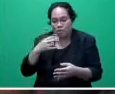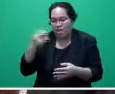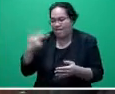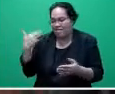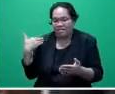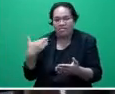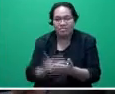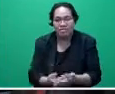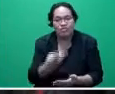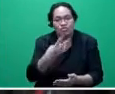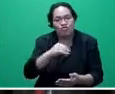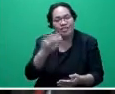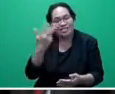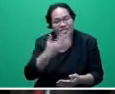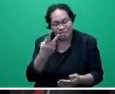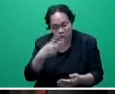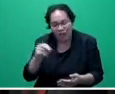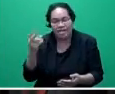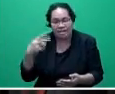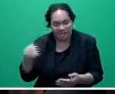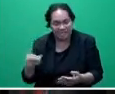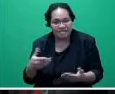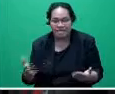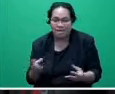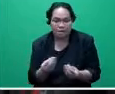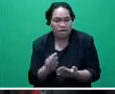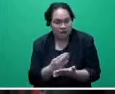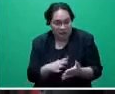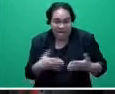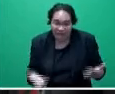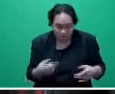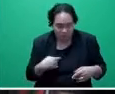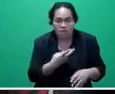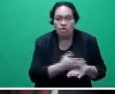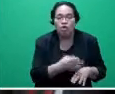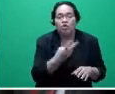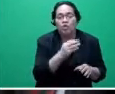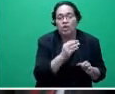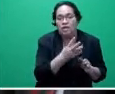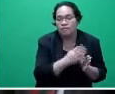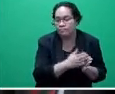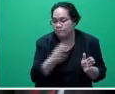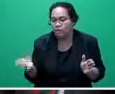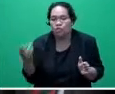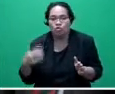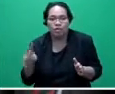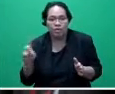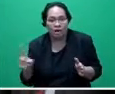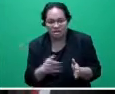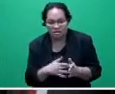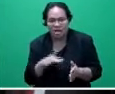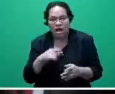2018-2019 budget, 2019-2020 budget, now 2020-21 budget, and decreasing, meaning that the